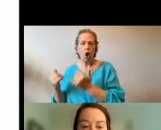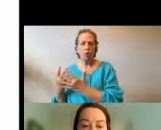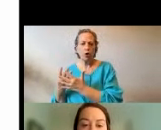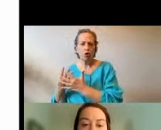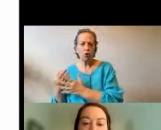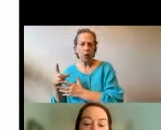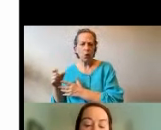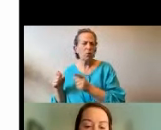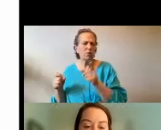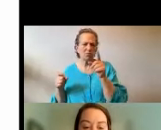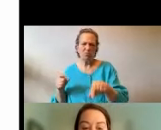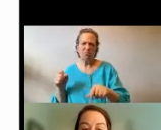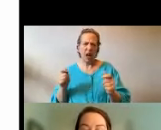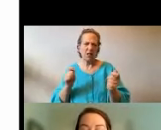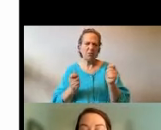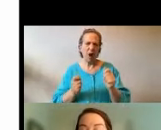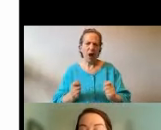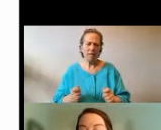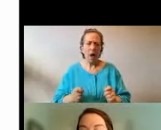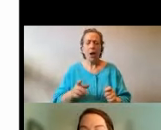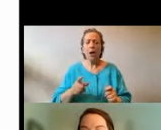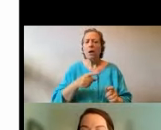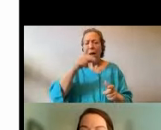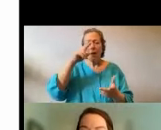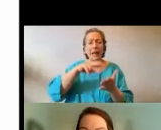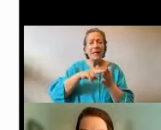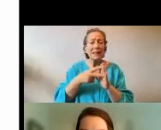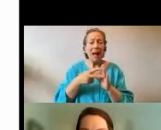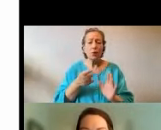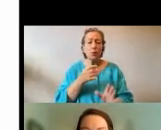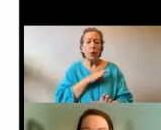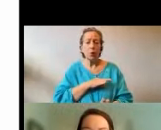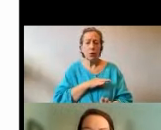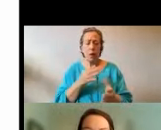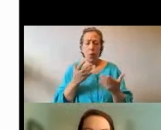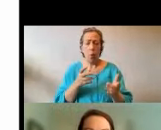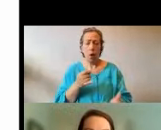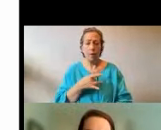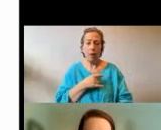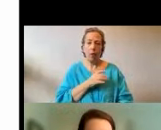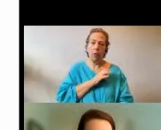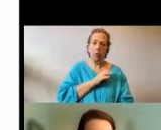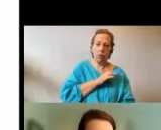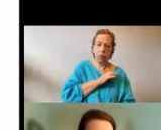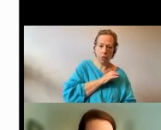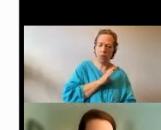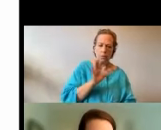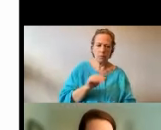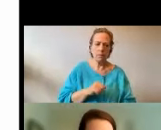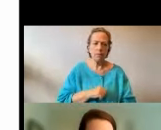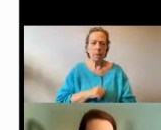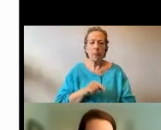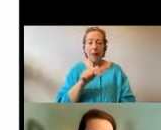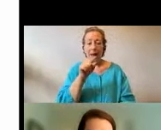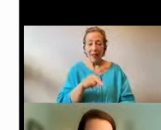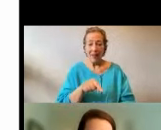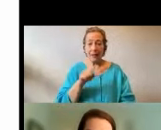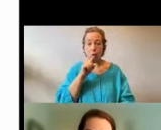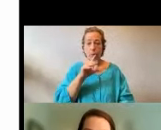modified. These are hopefully intended to be useful and not a burden. They are going to be included in